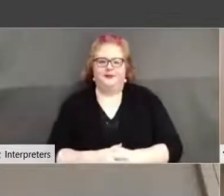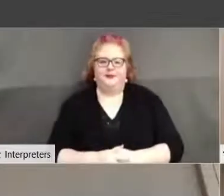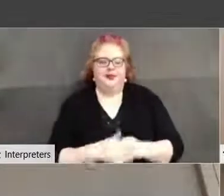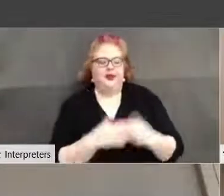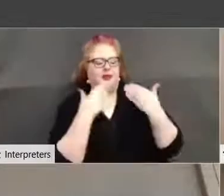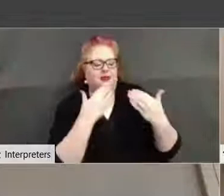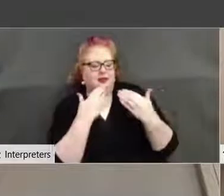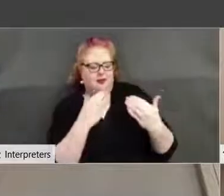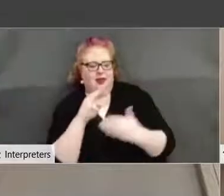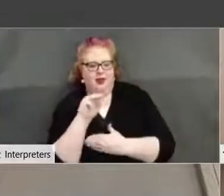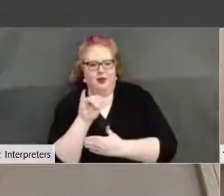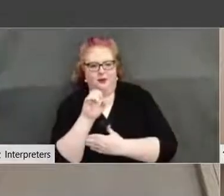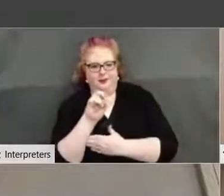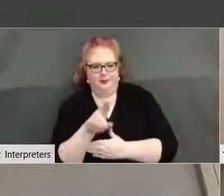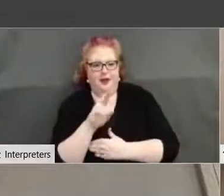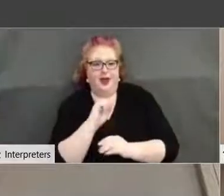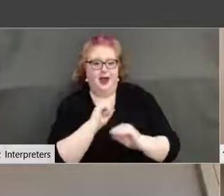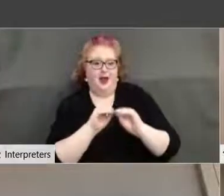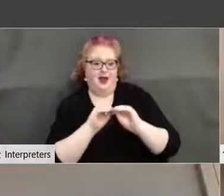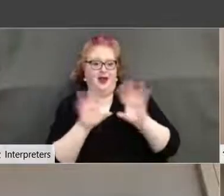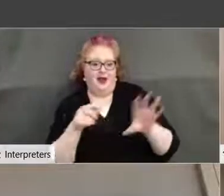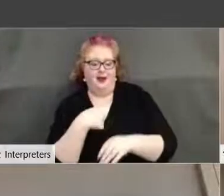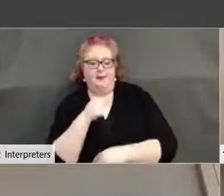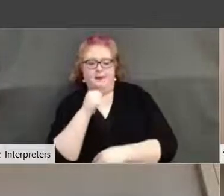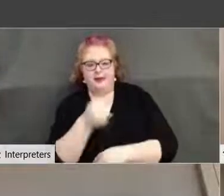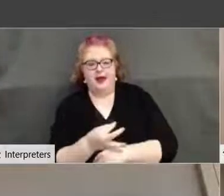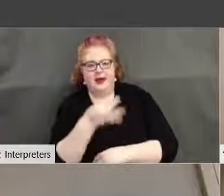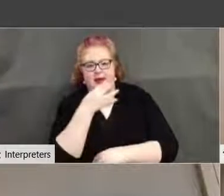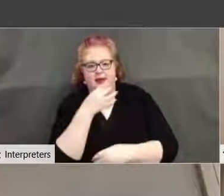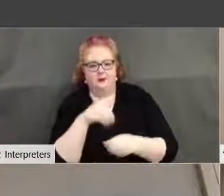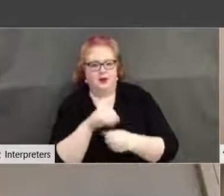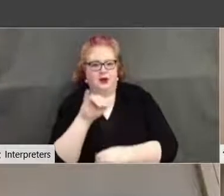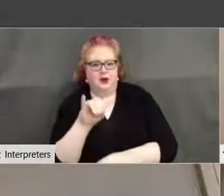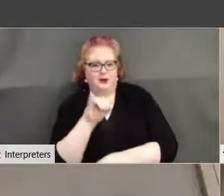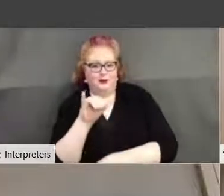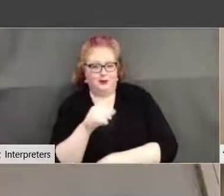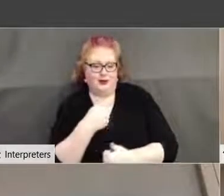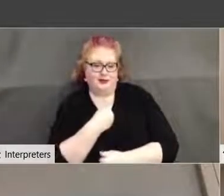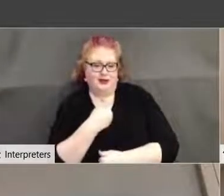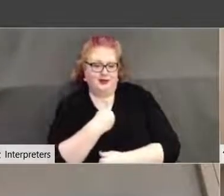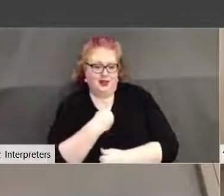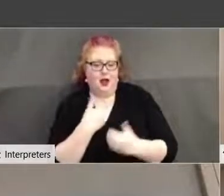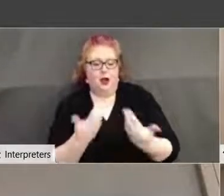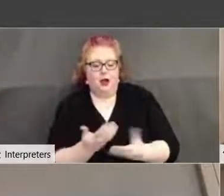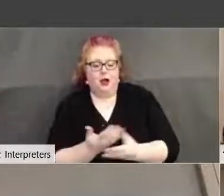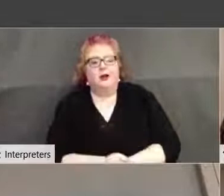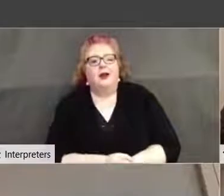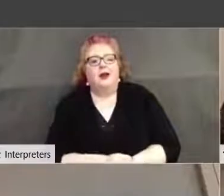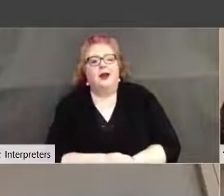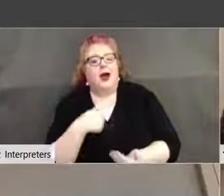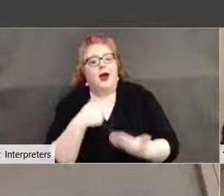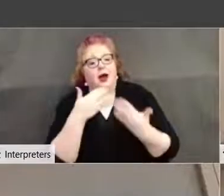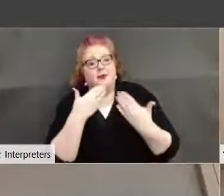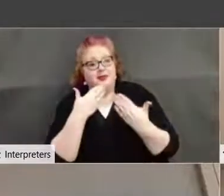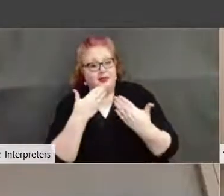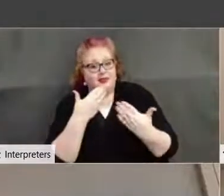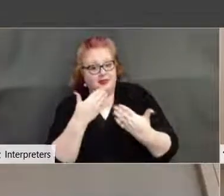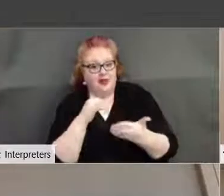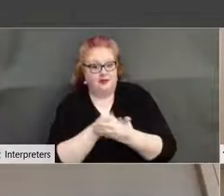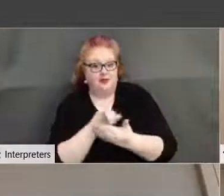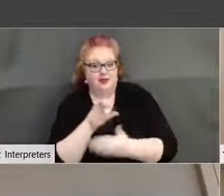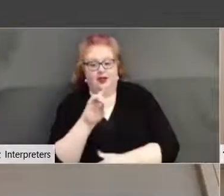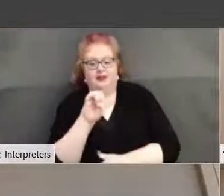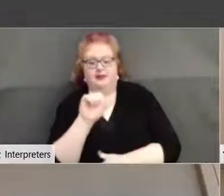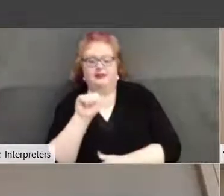Thank you, Mayor. I obviously am not an expert in insurance. I'm thankful that Dean has